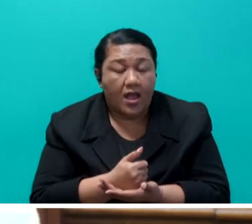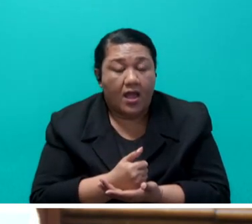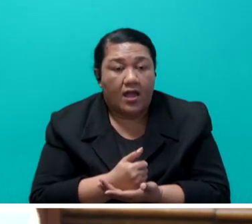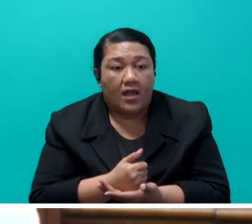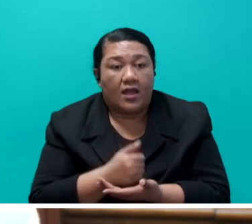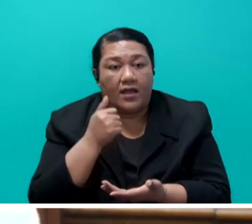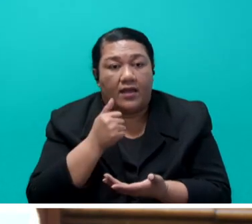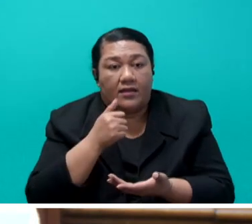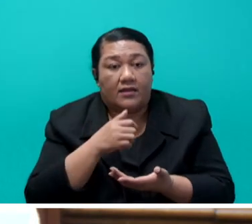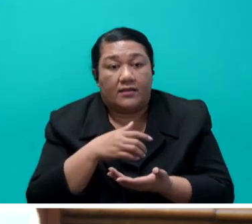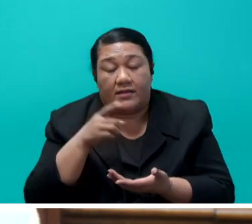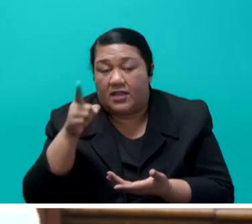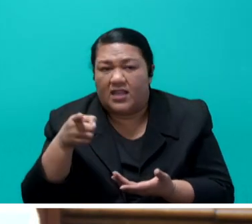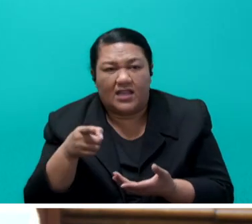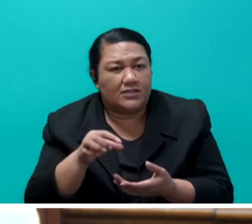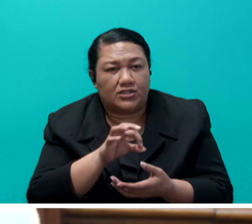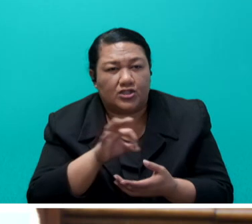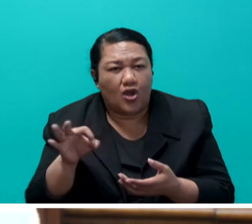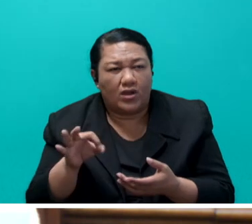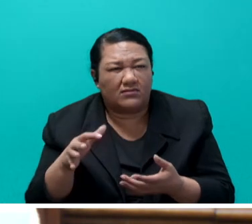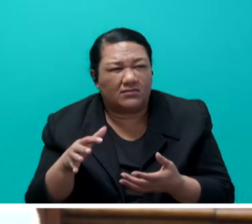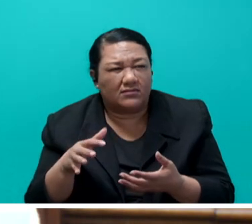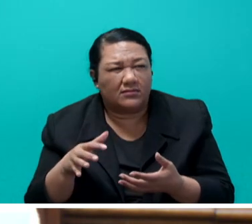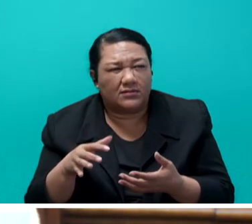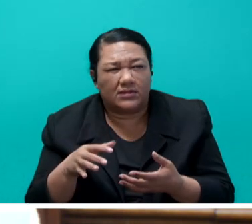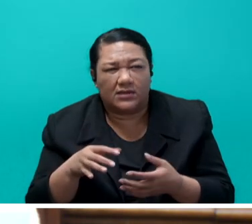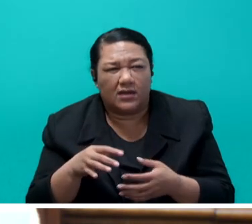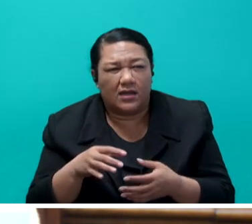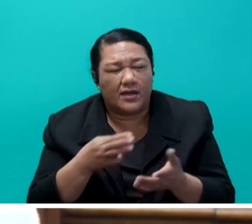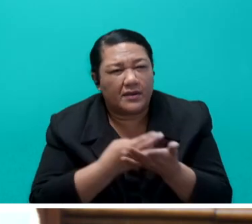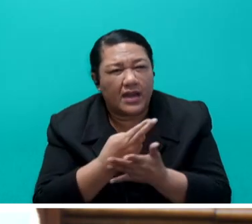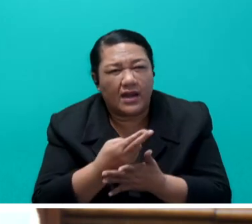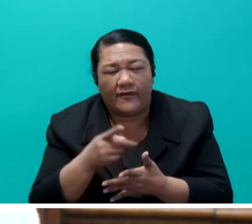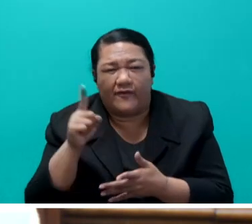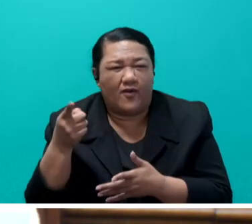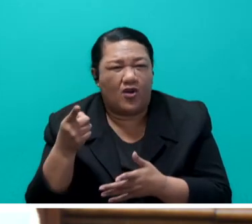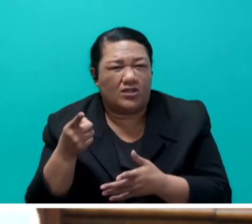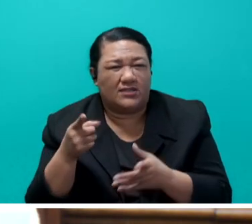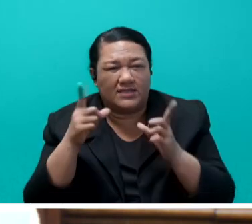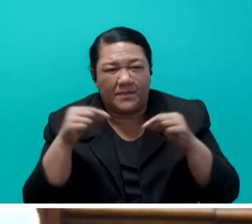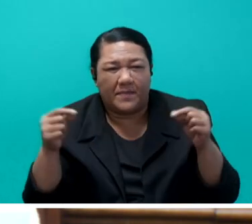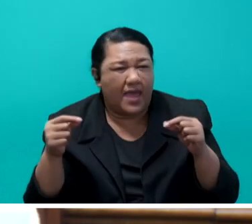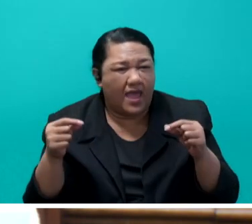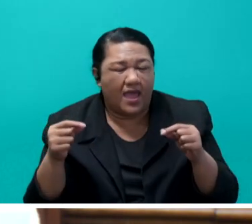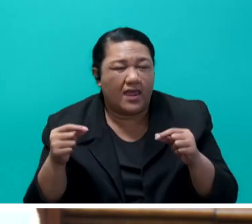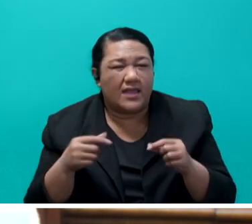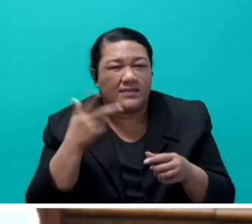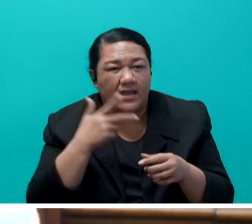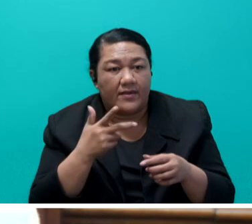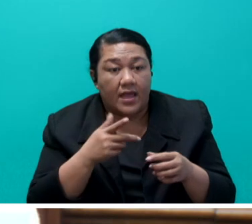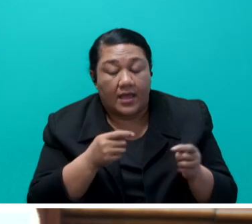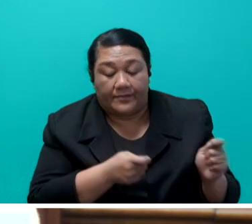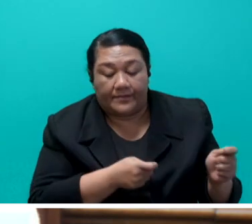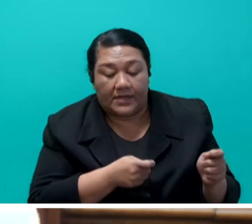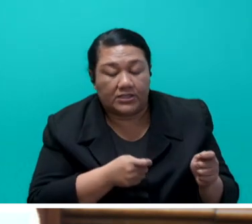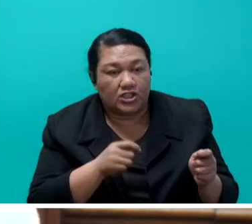Japan. The storage tanks at the Fukushima Daiichi plant are reaching their maximum capacity,